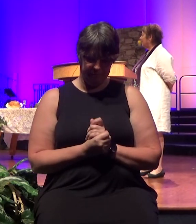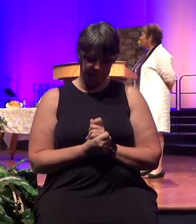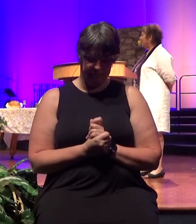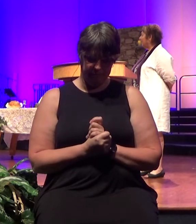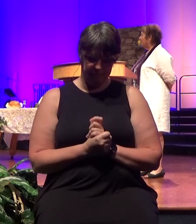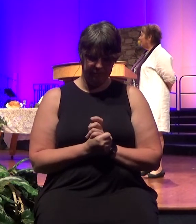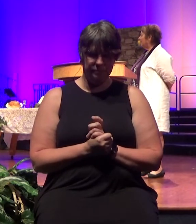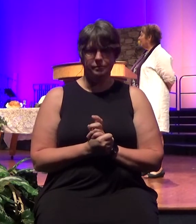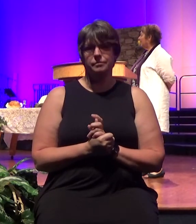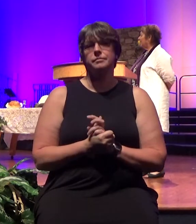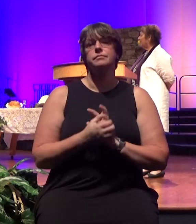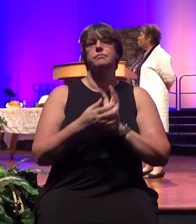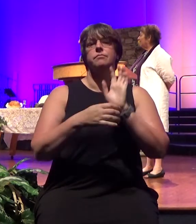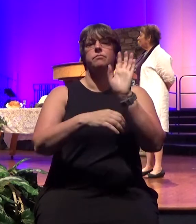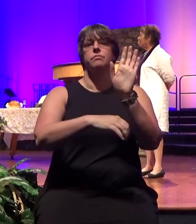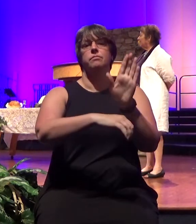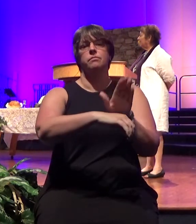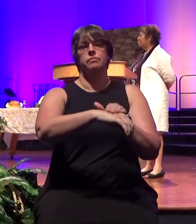Calling the